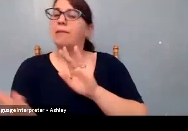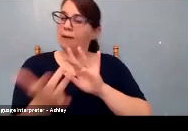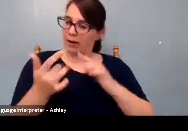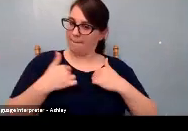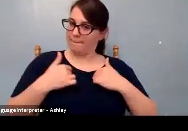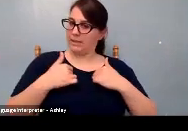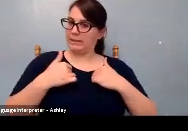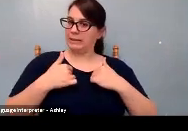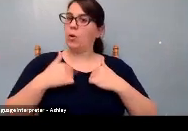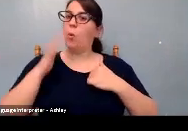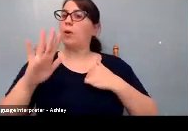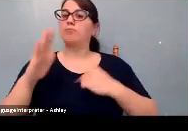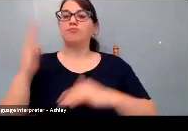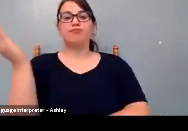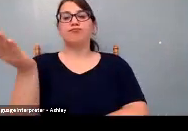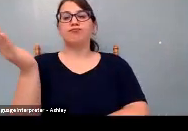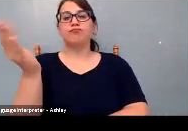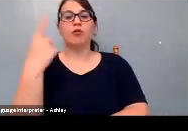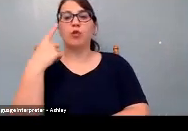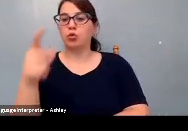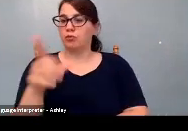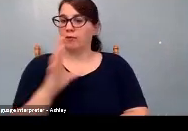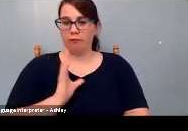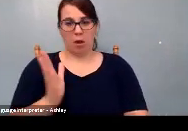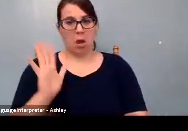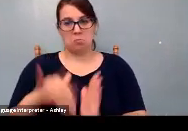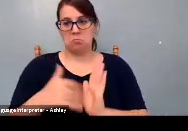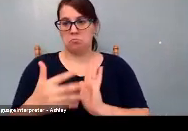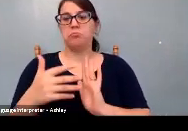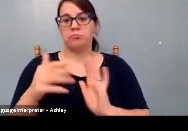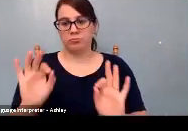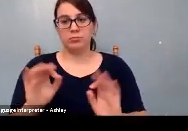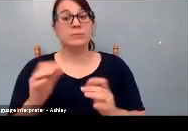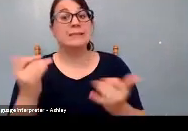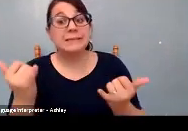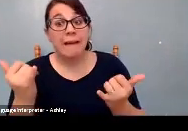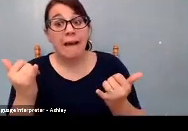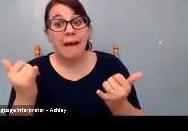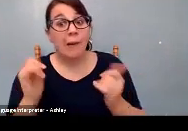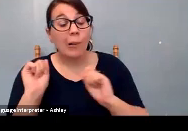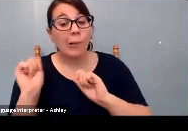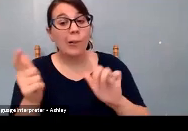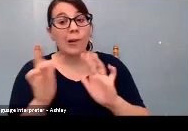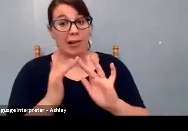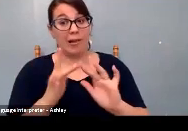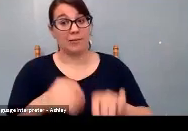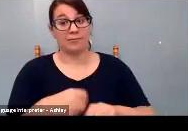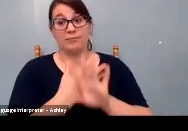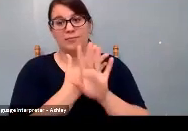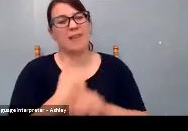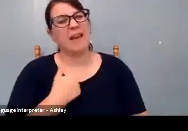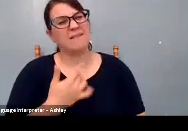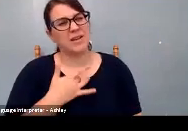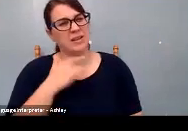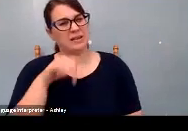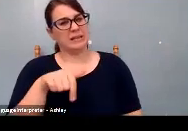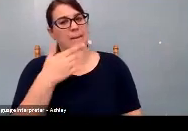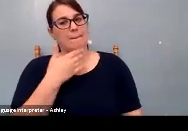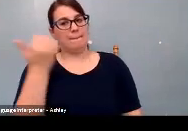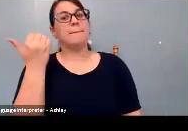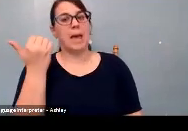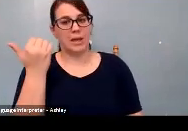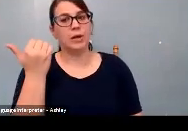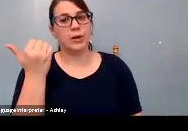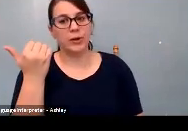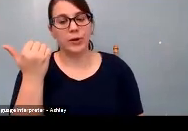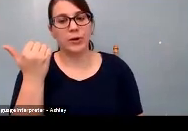to schedule a presentation. And those are now being done via webinar, which I have found it's actually been beneficial, because I feel like